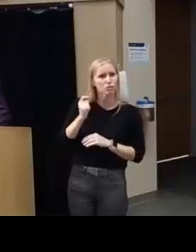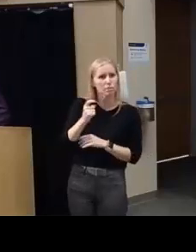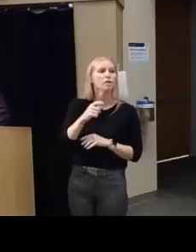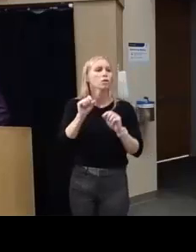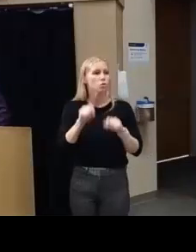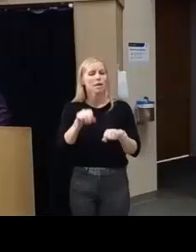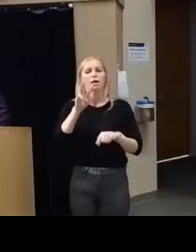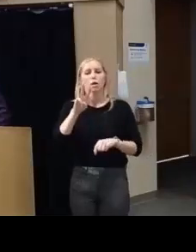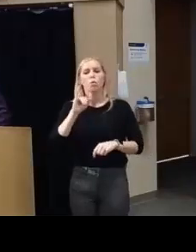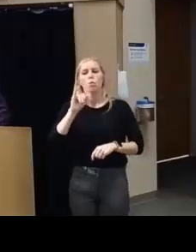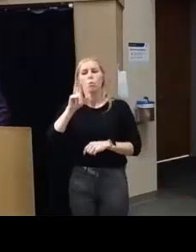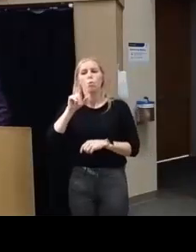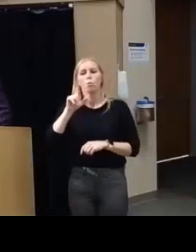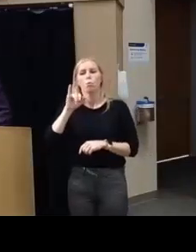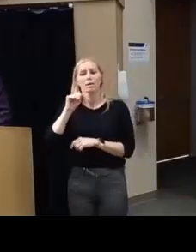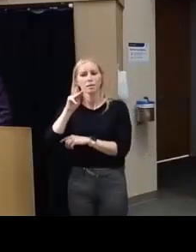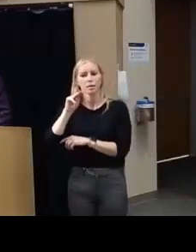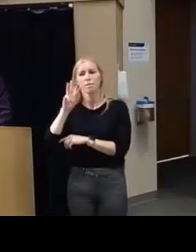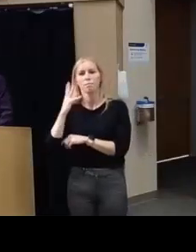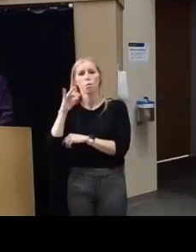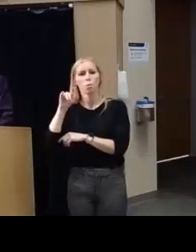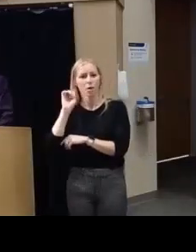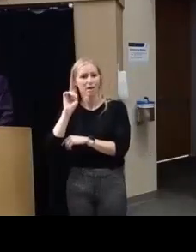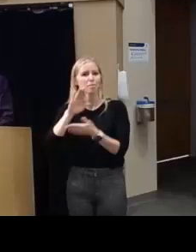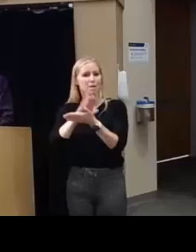at the link that's mentioned there on this slide.